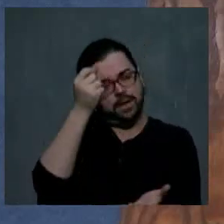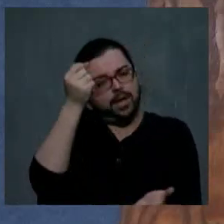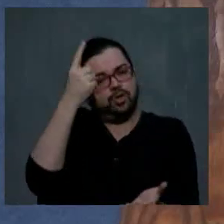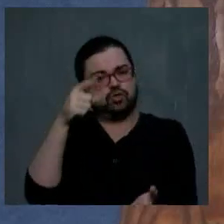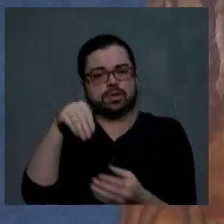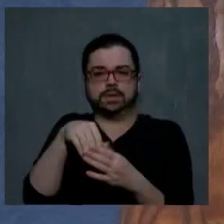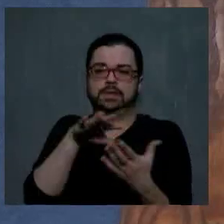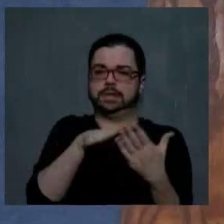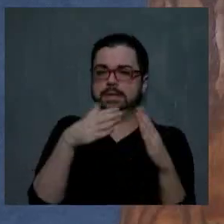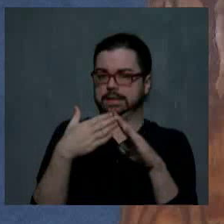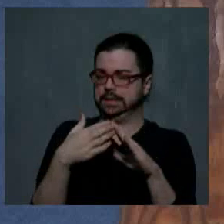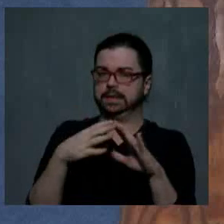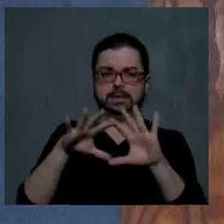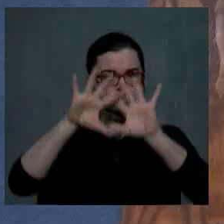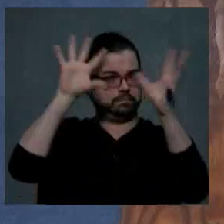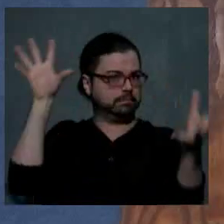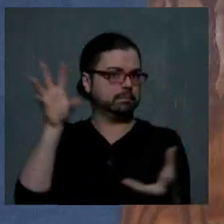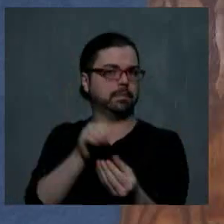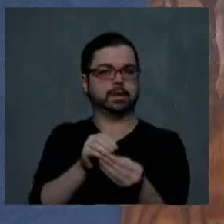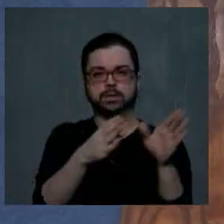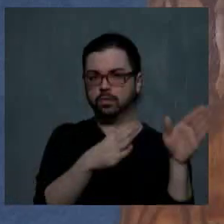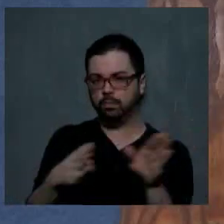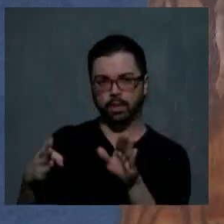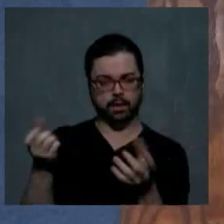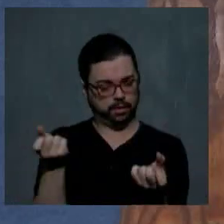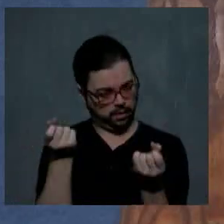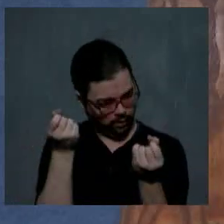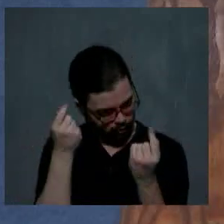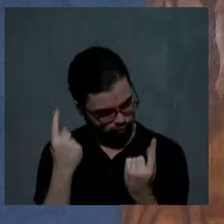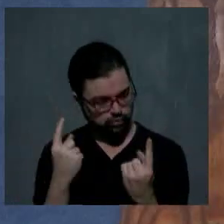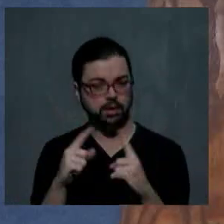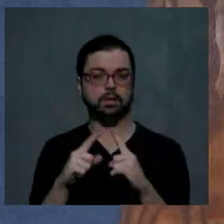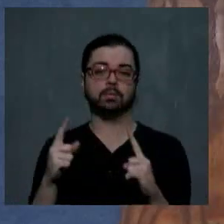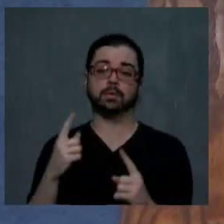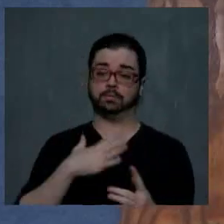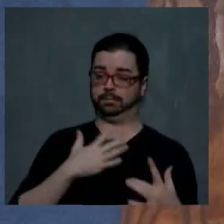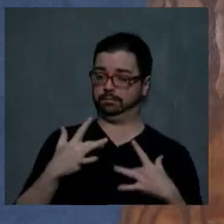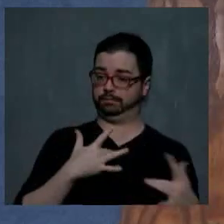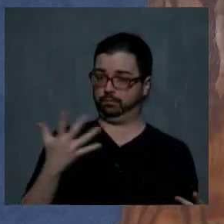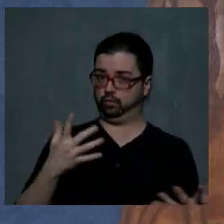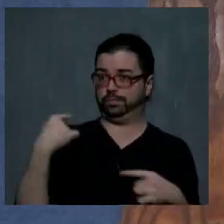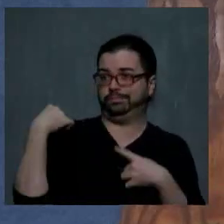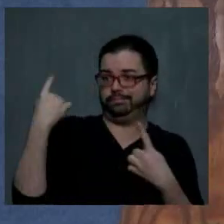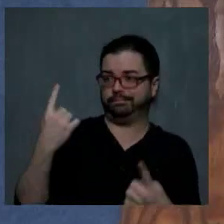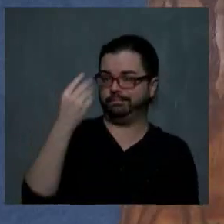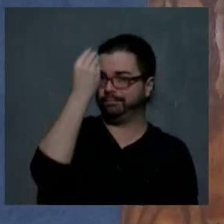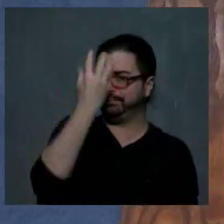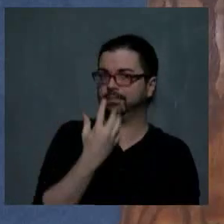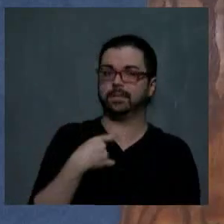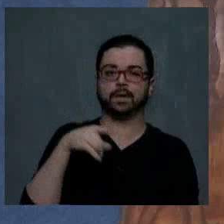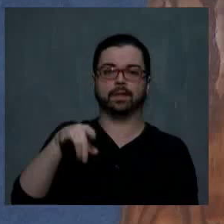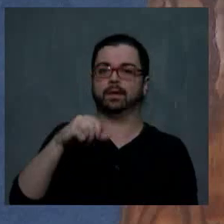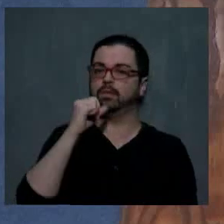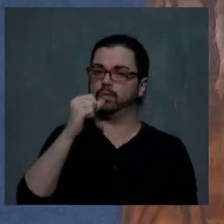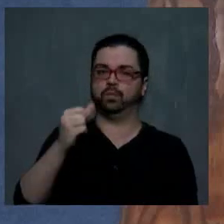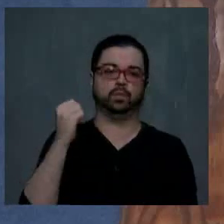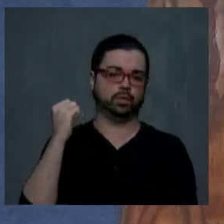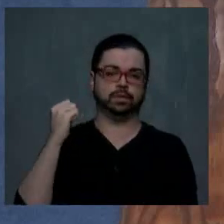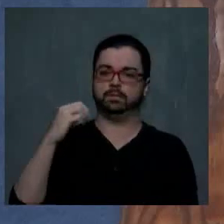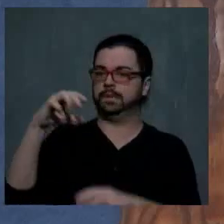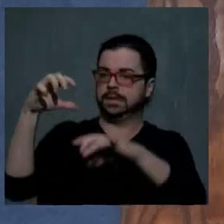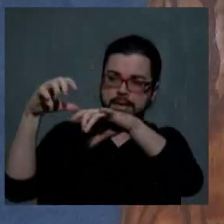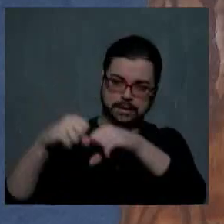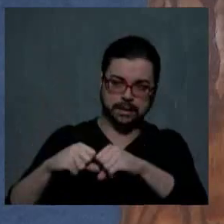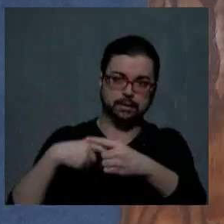master plan, okay? My concern is we were told that it would not be taken down until the road was